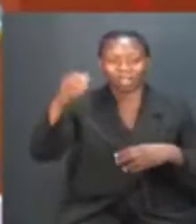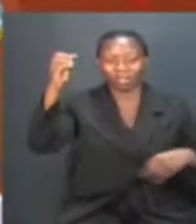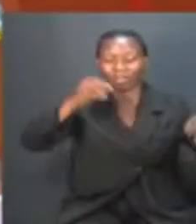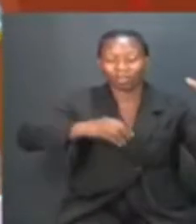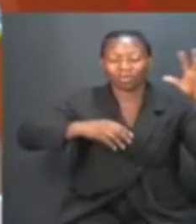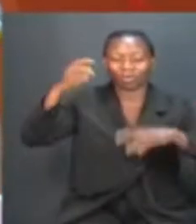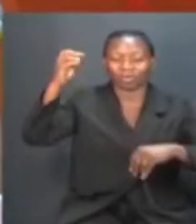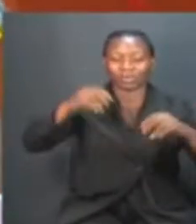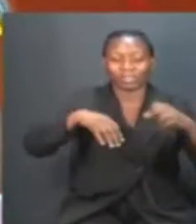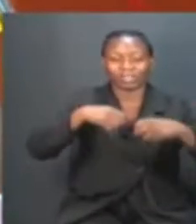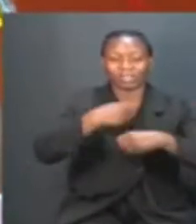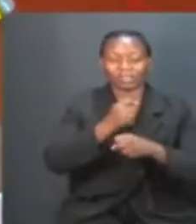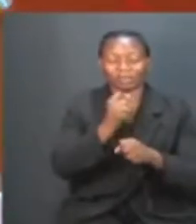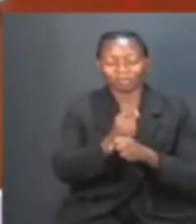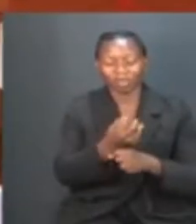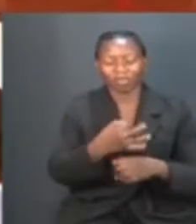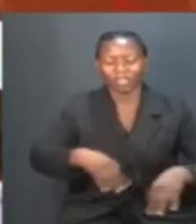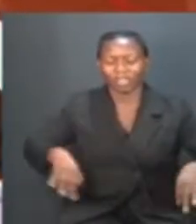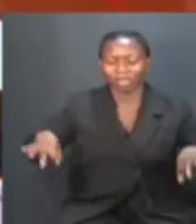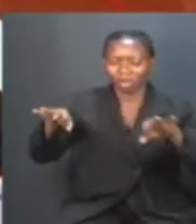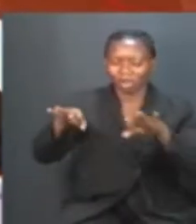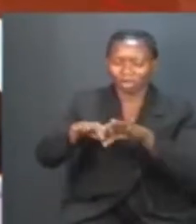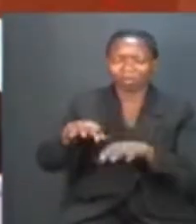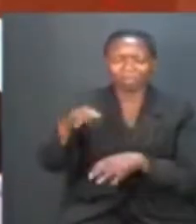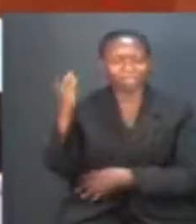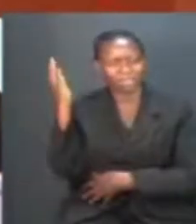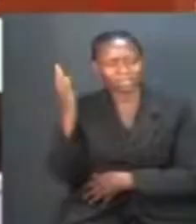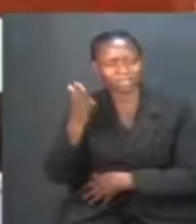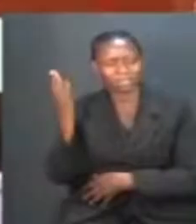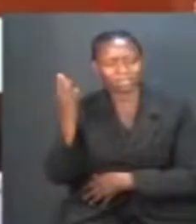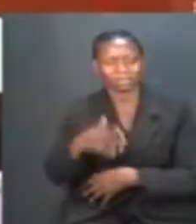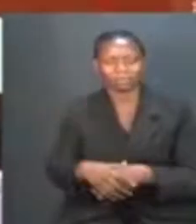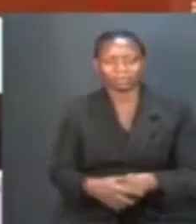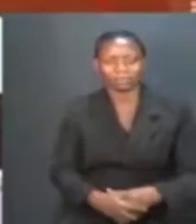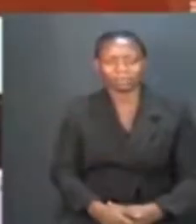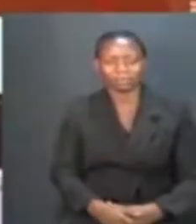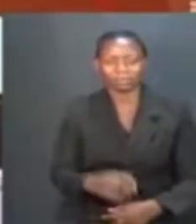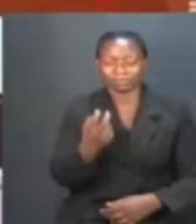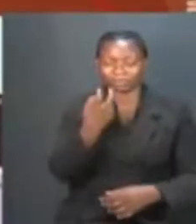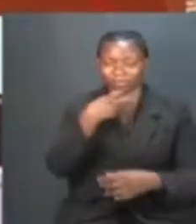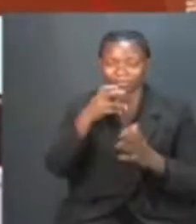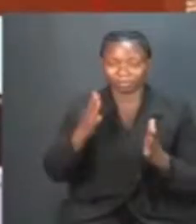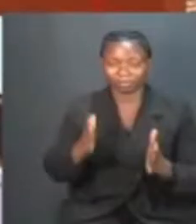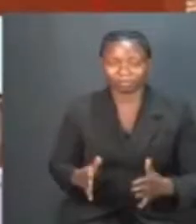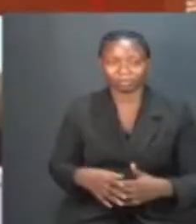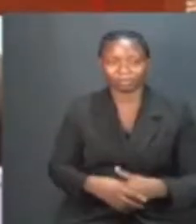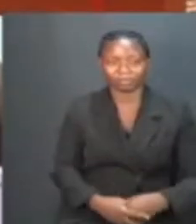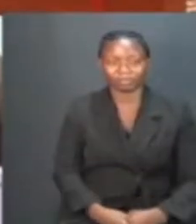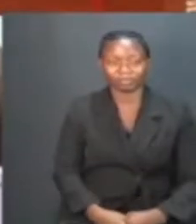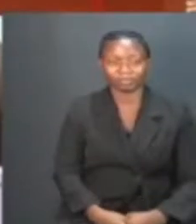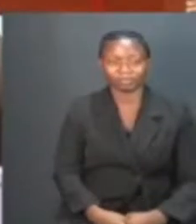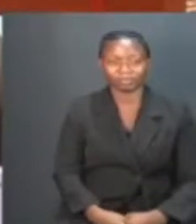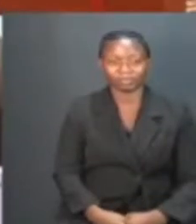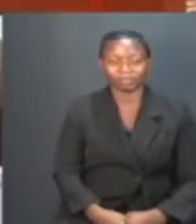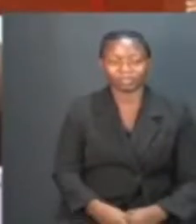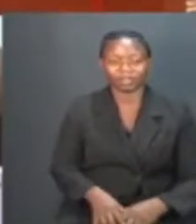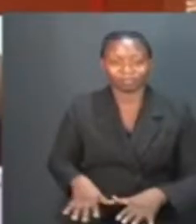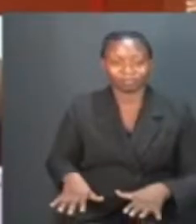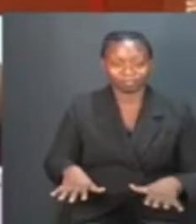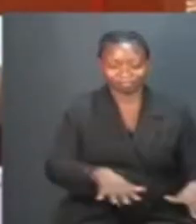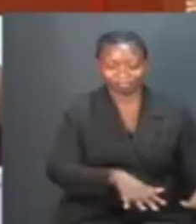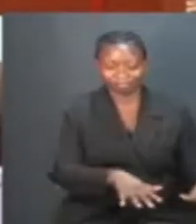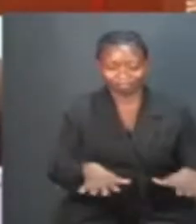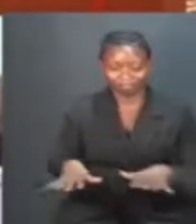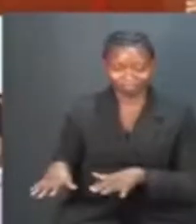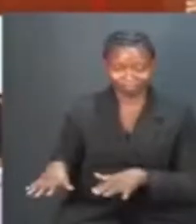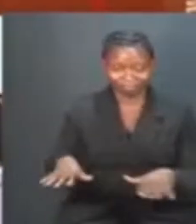maker of this important statement. Mr. Speaker, the fugu or